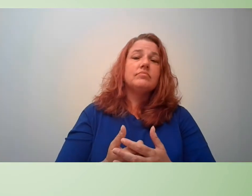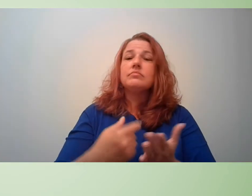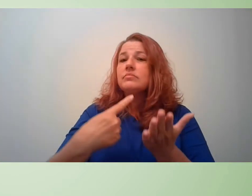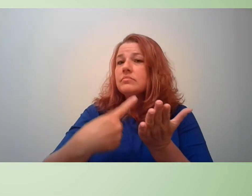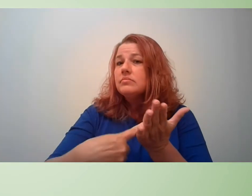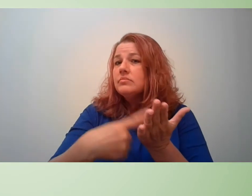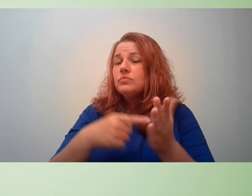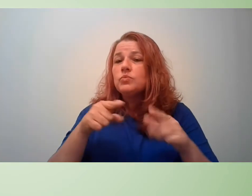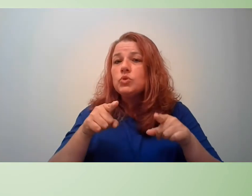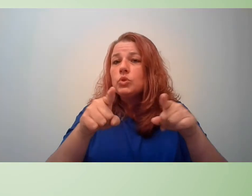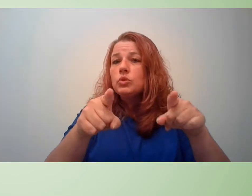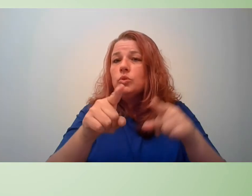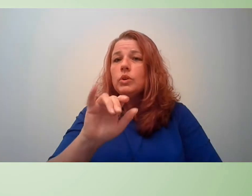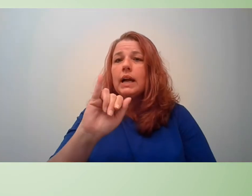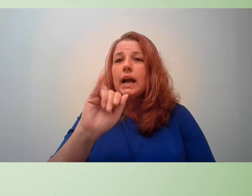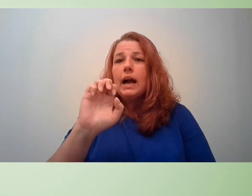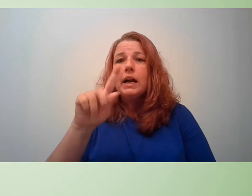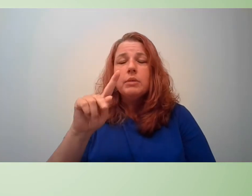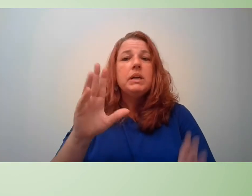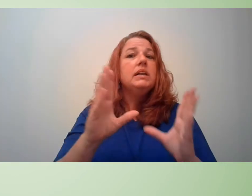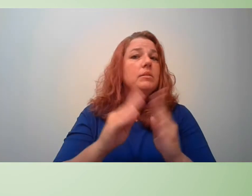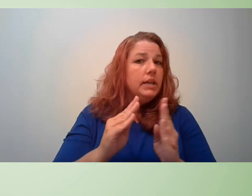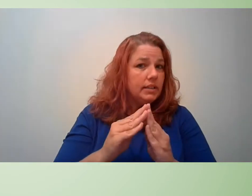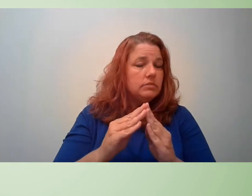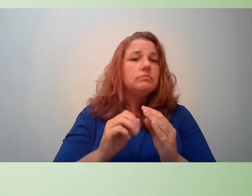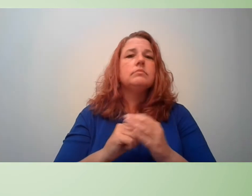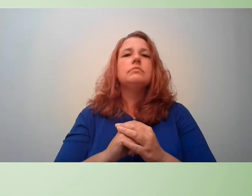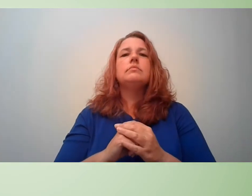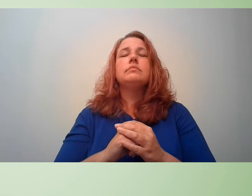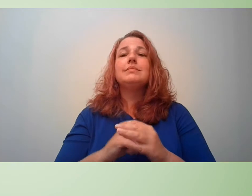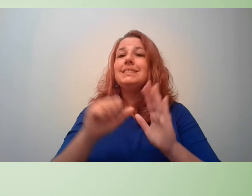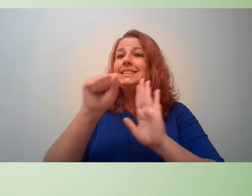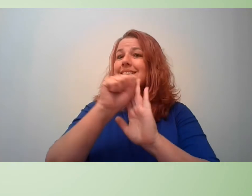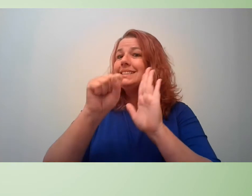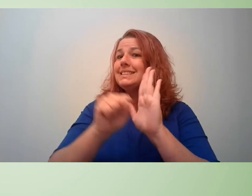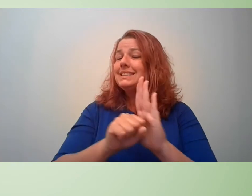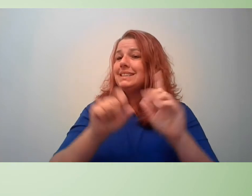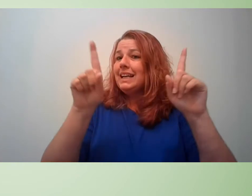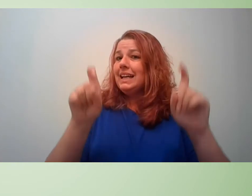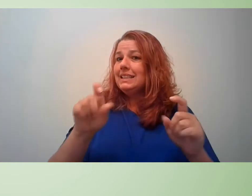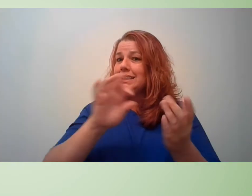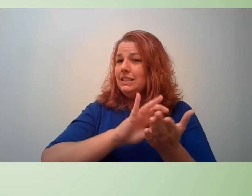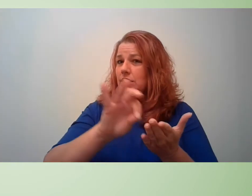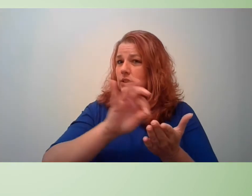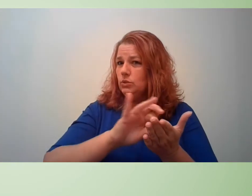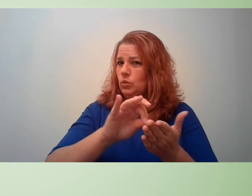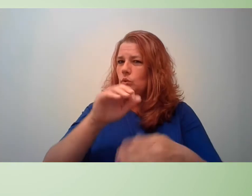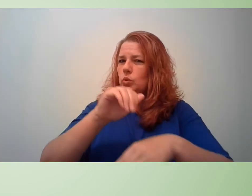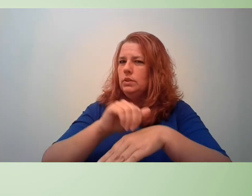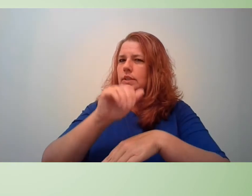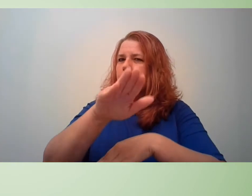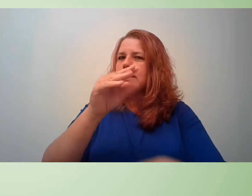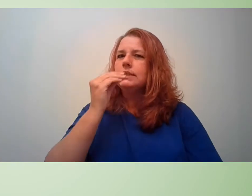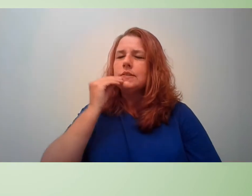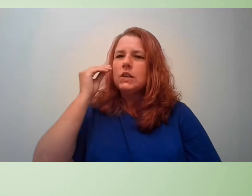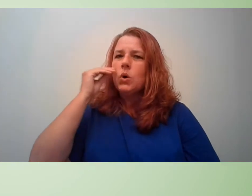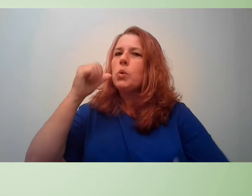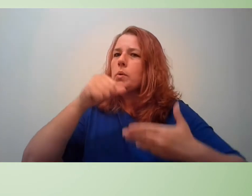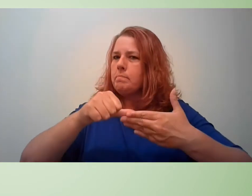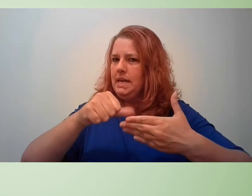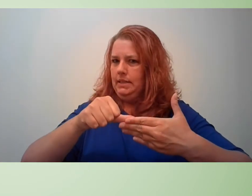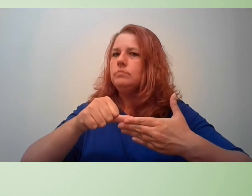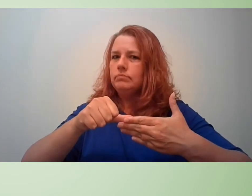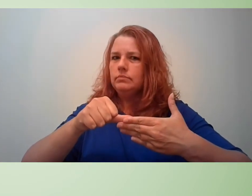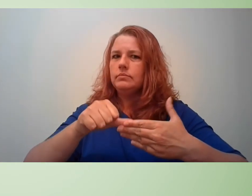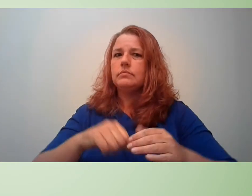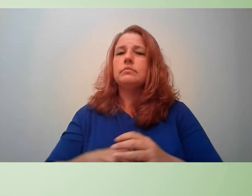home. Progress reports are sent home in the middle of each quarter, and report cards at the end of each quarter. If you ever have questions or